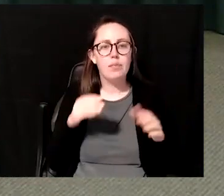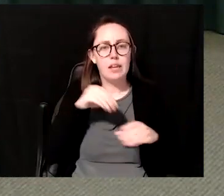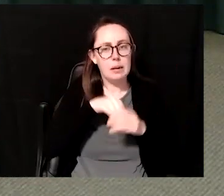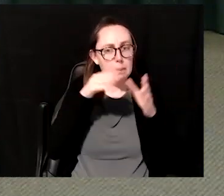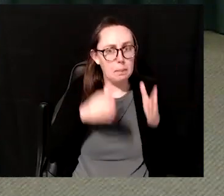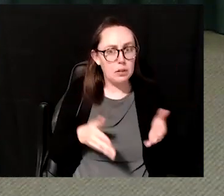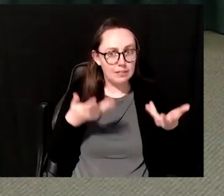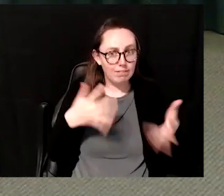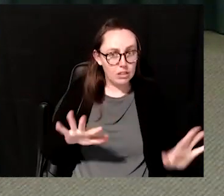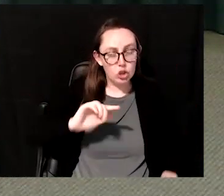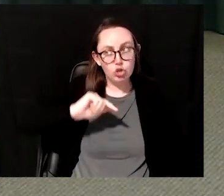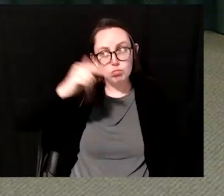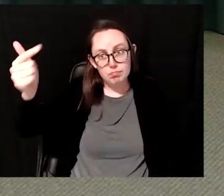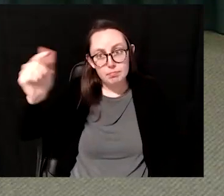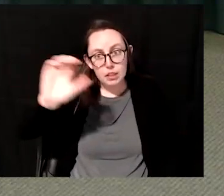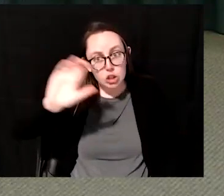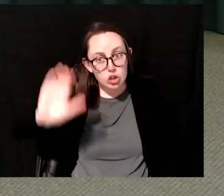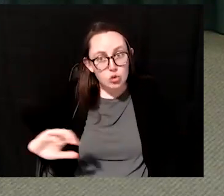uh